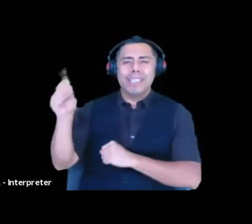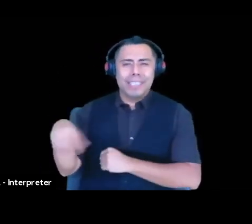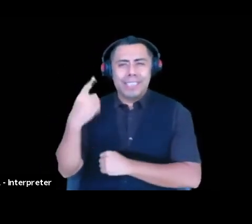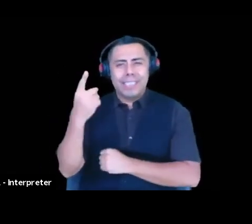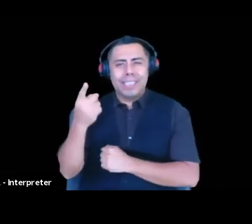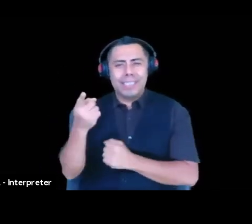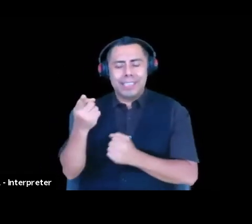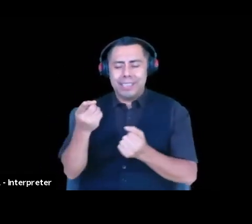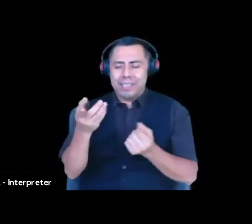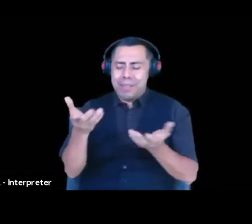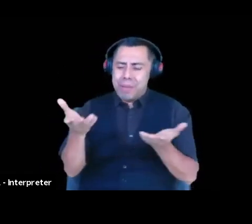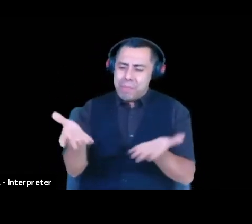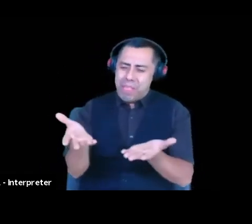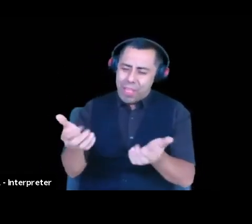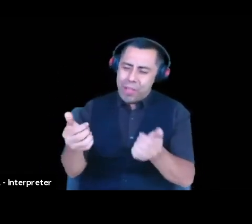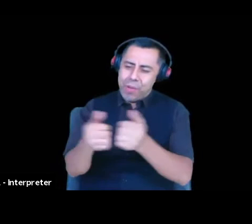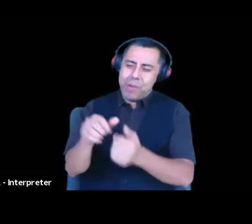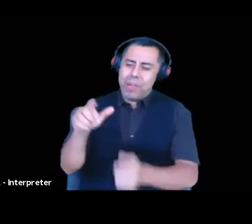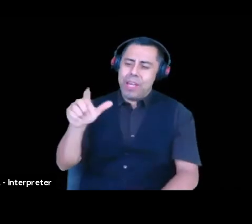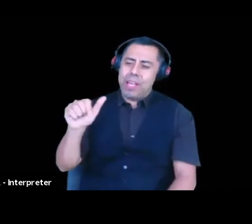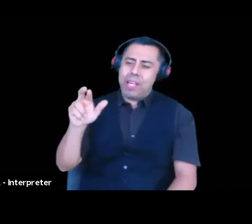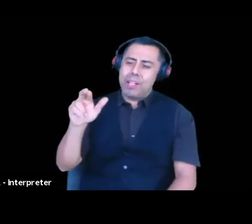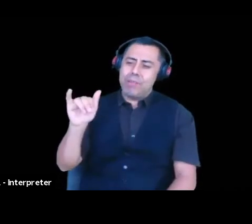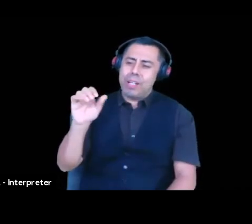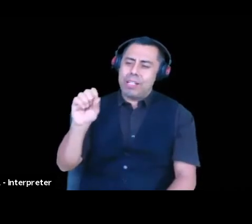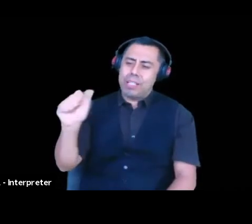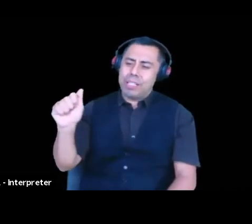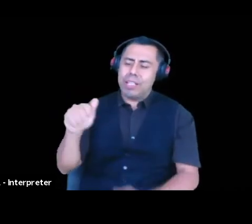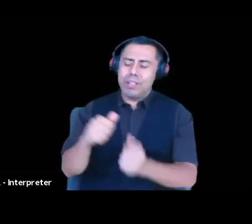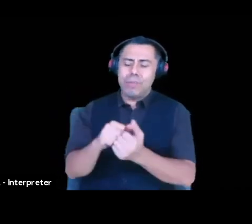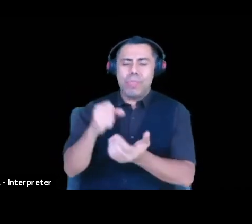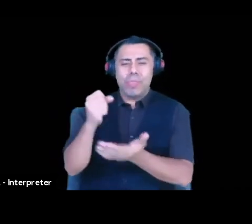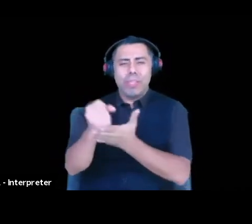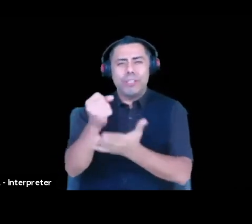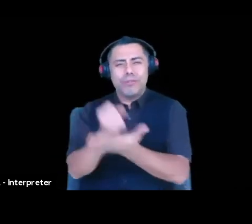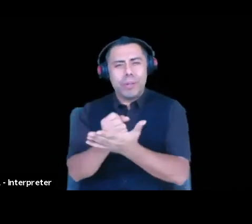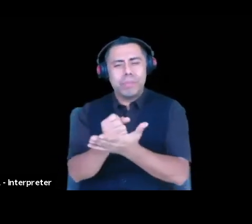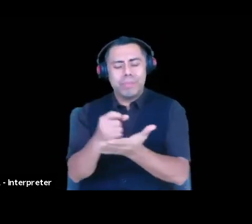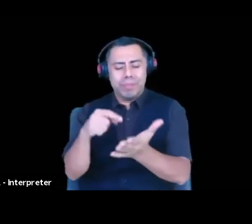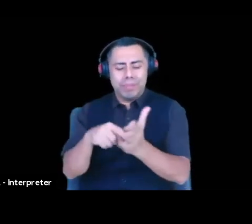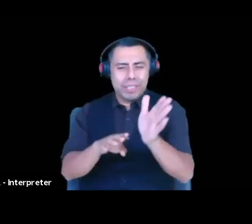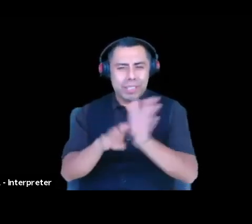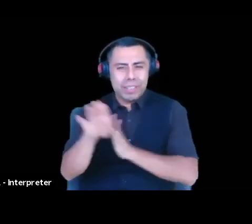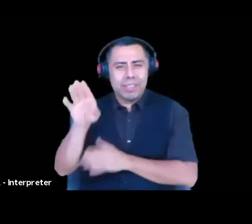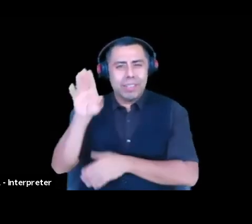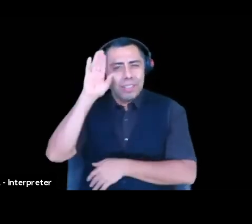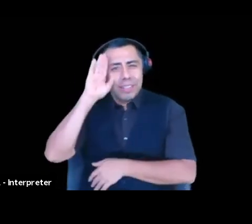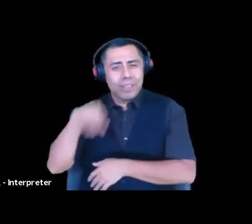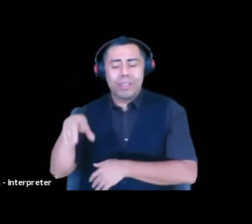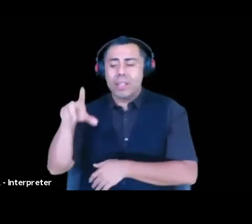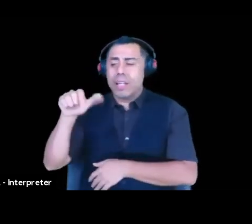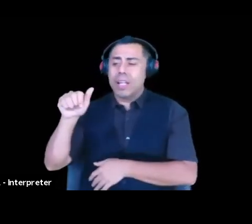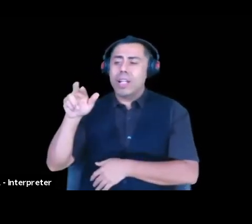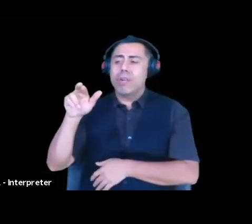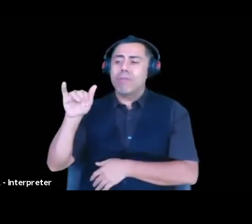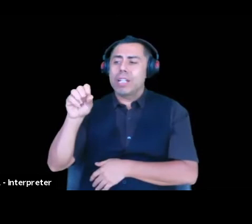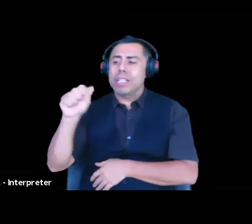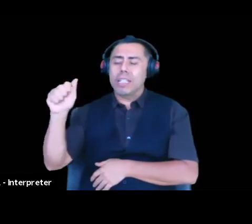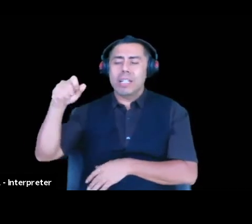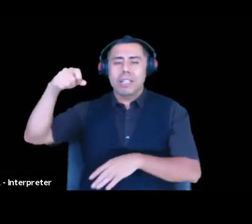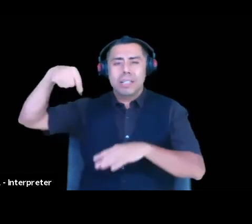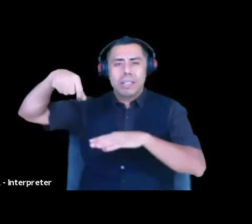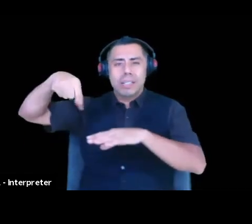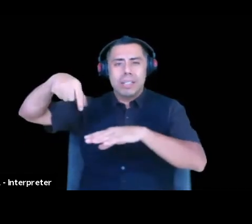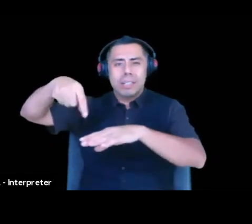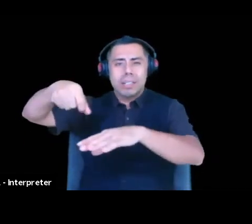this script and the development of this script, it was, you know, Larissa planted all these seeds and talking about